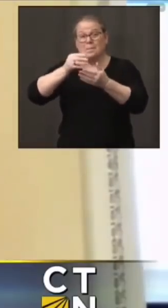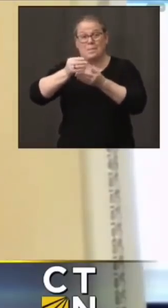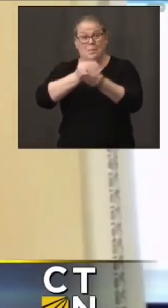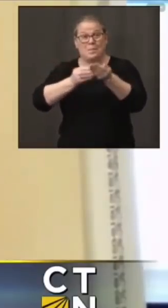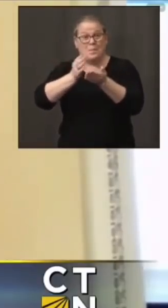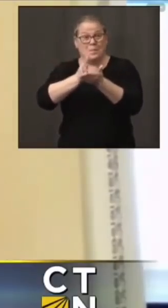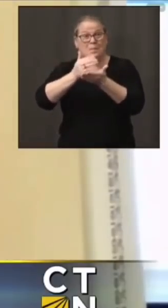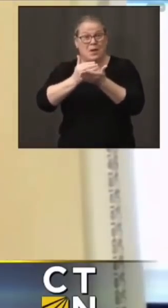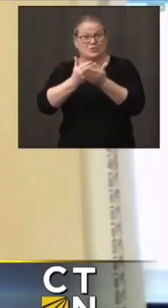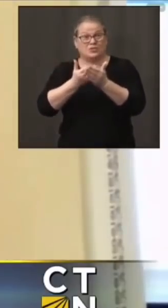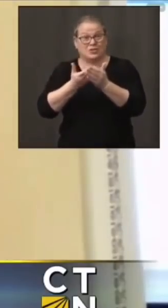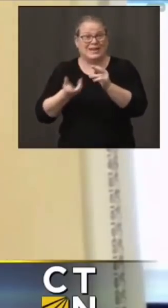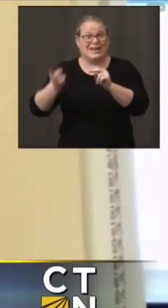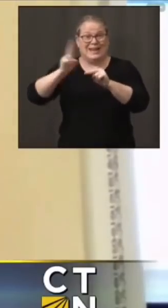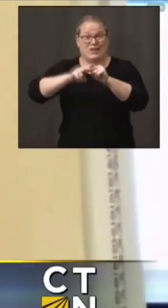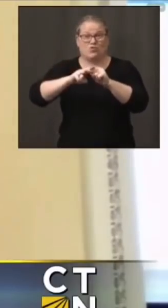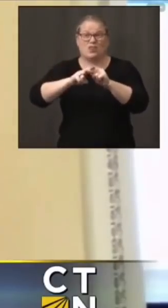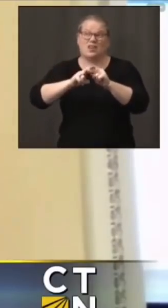15%.